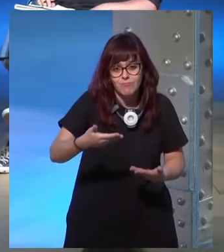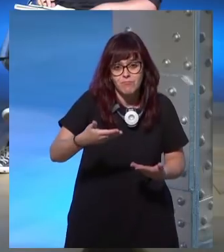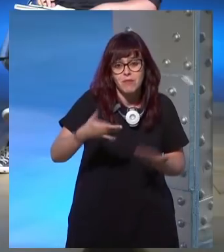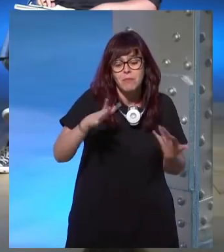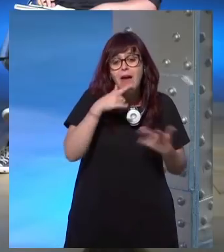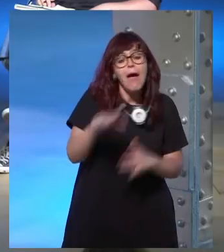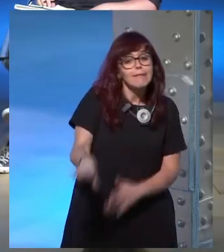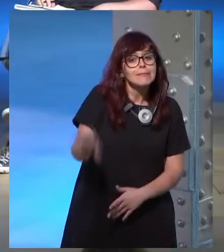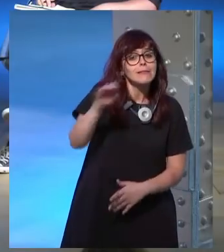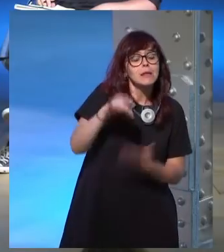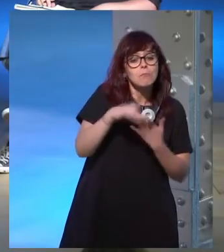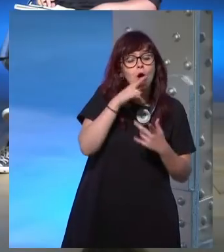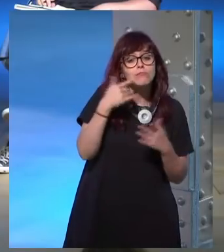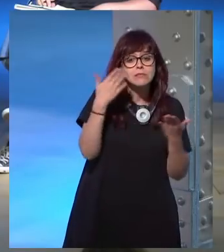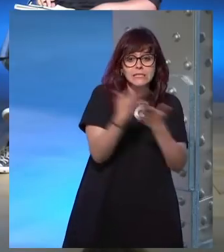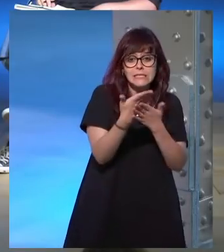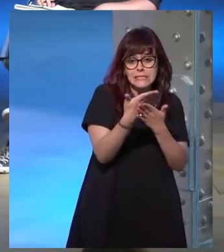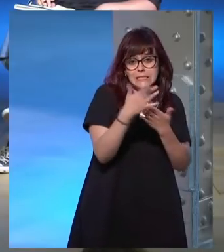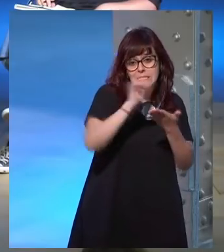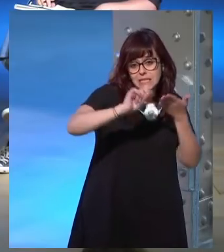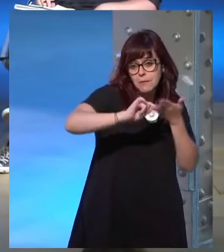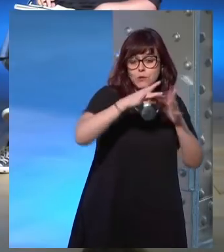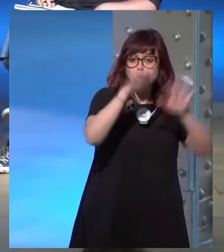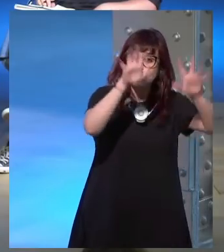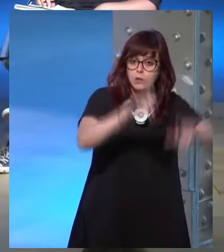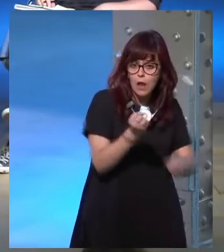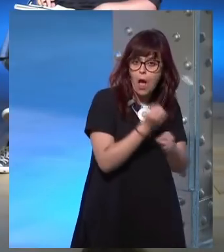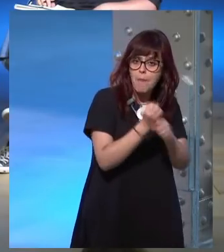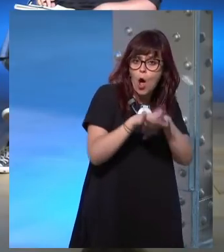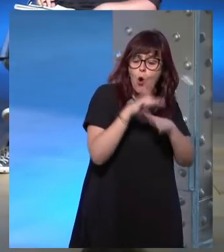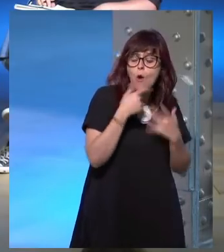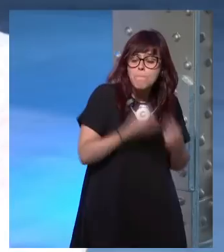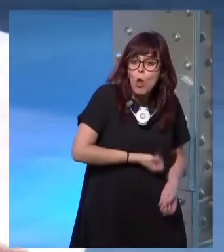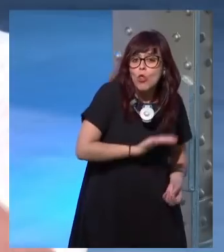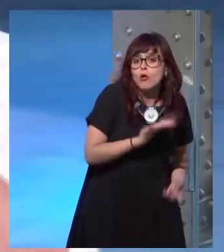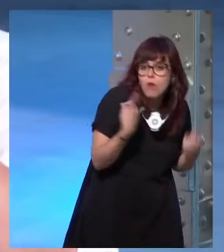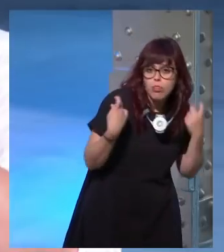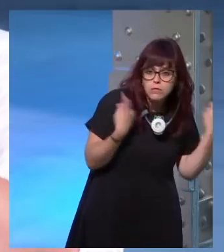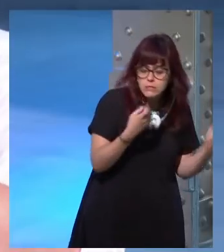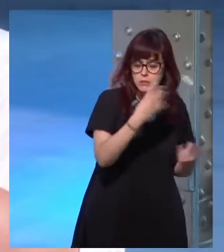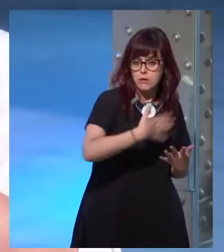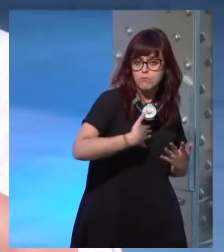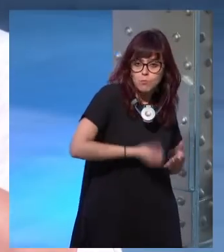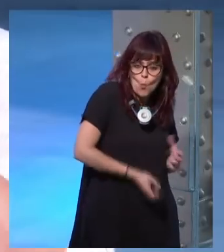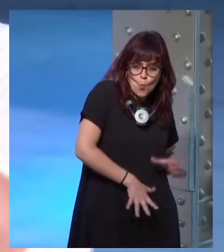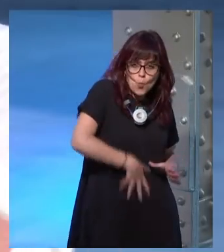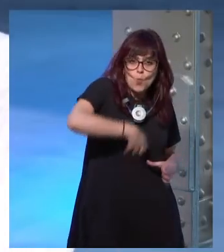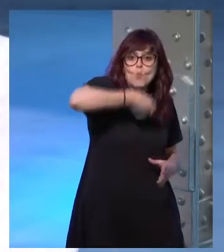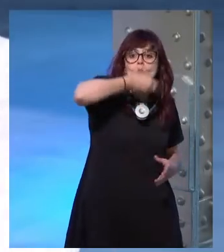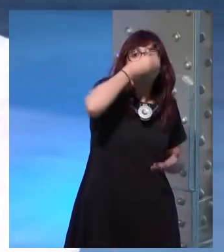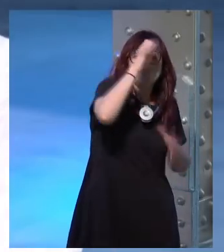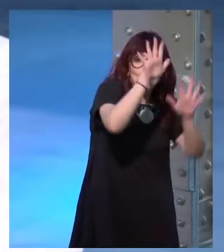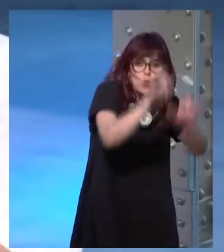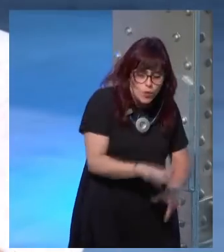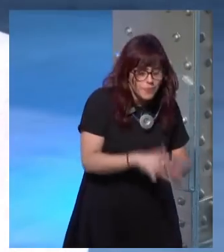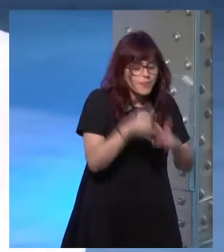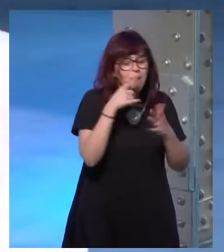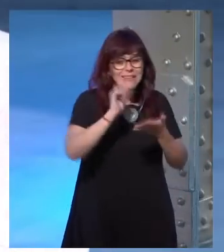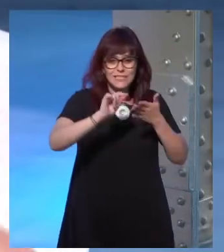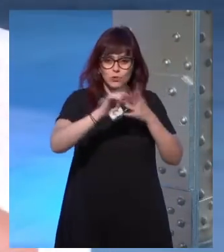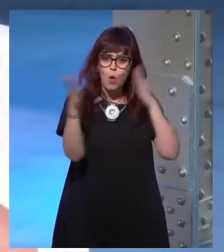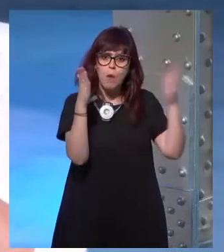I couldn't write after the election for a long time. And when I finally came back to writing, I had to, because I didn't want to feel anything.